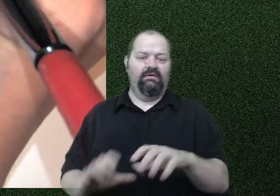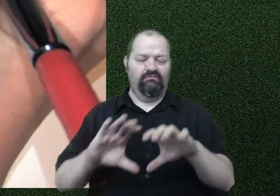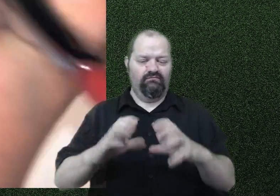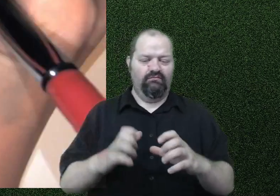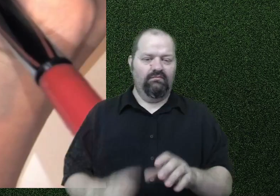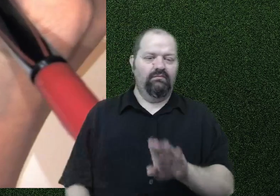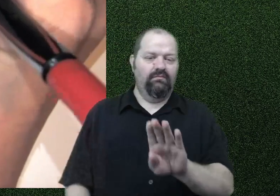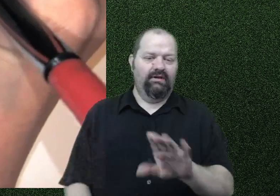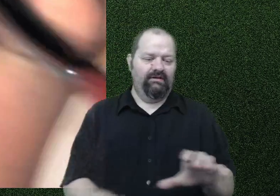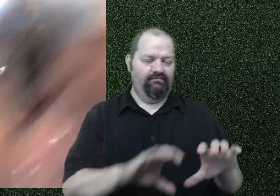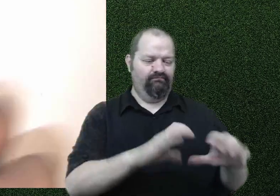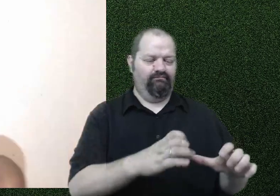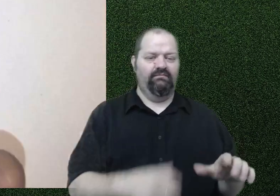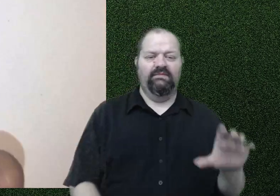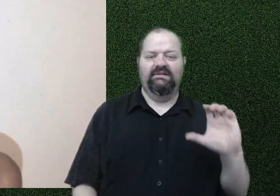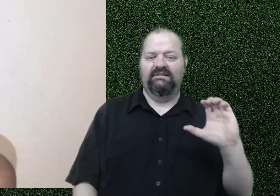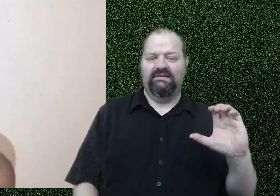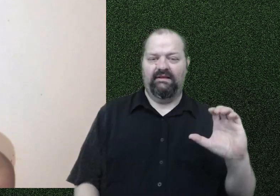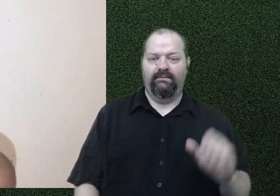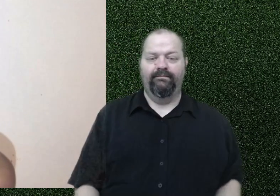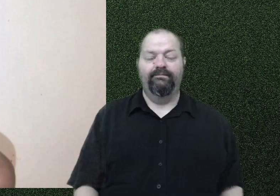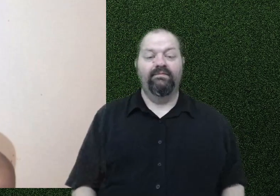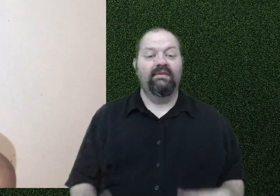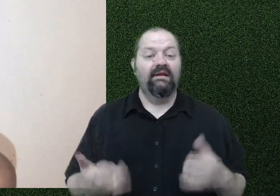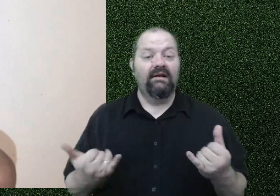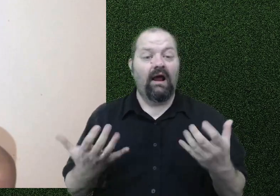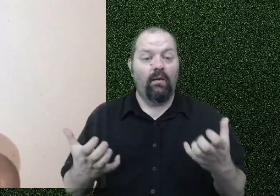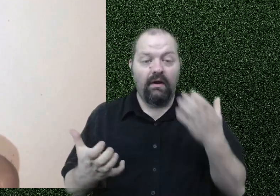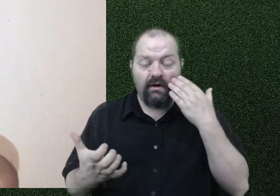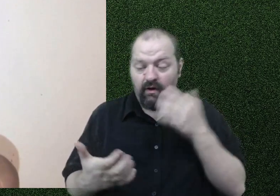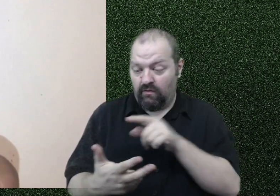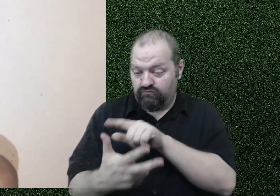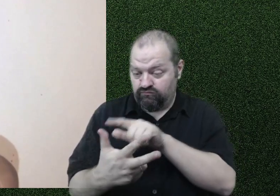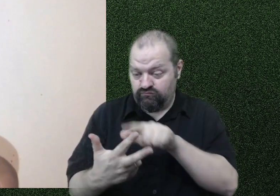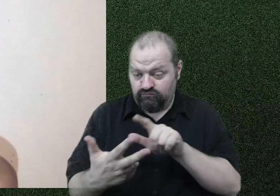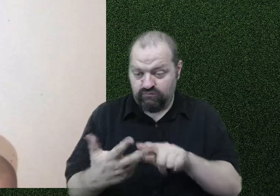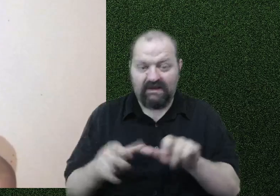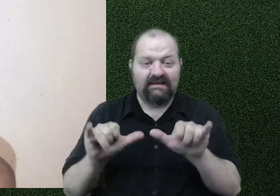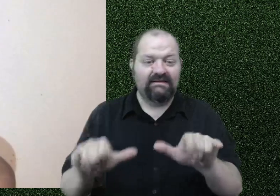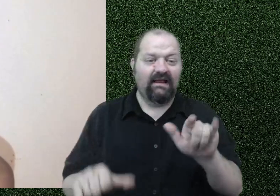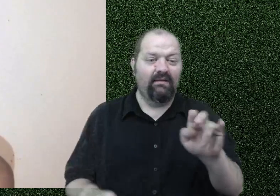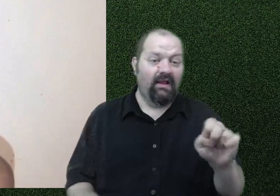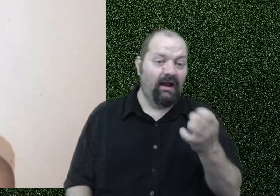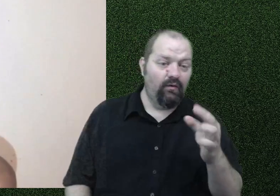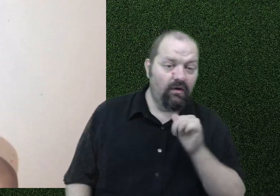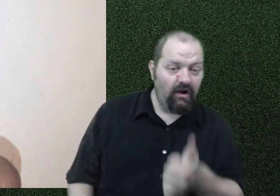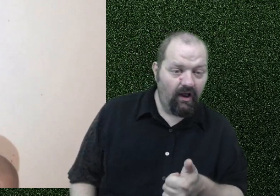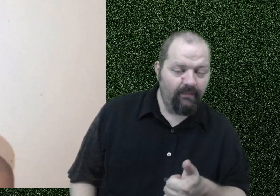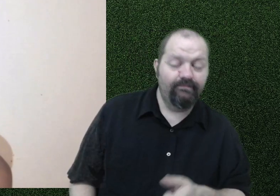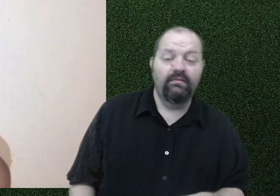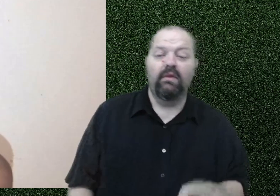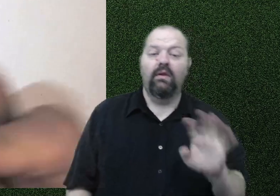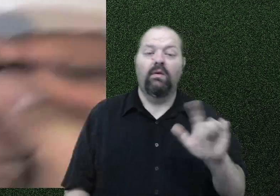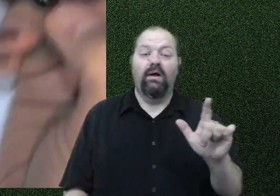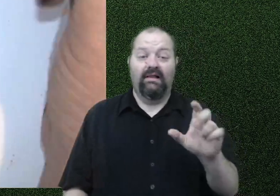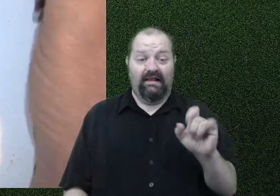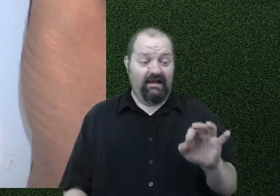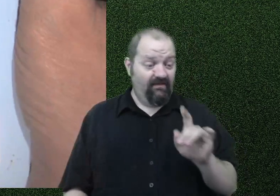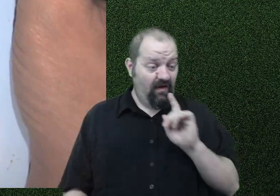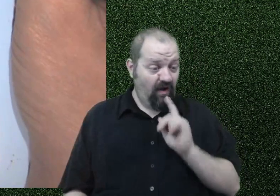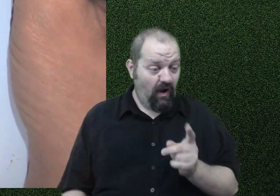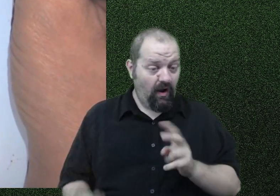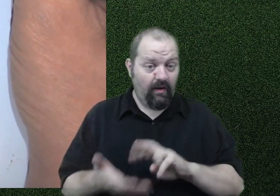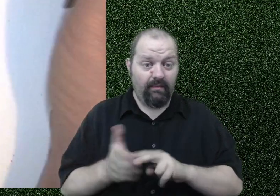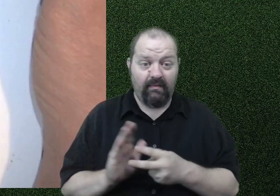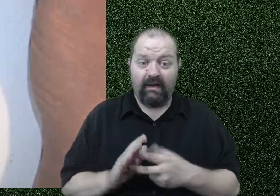C. And I want to know if all these guys are on the same line. Well, if they are on the same